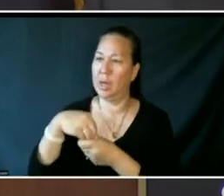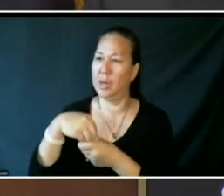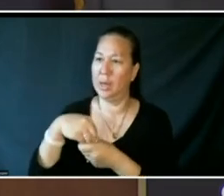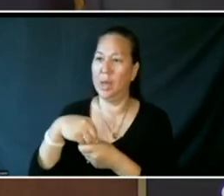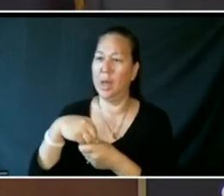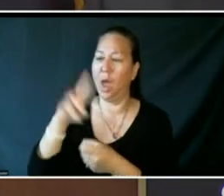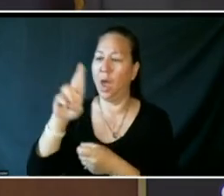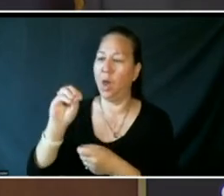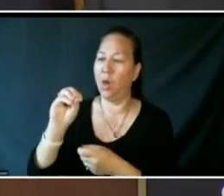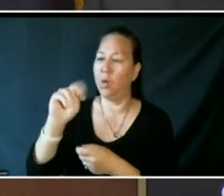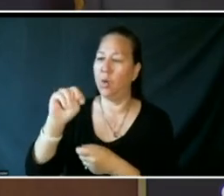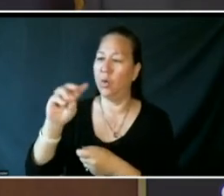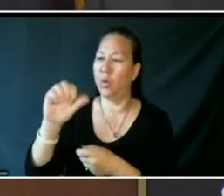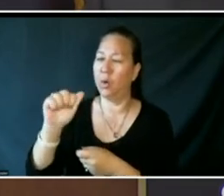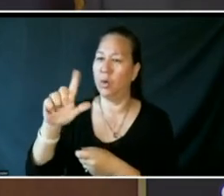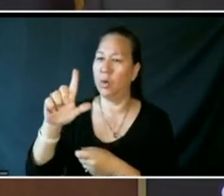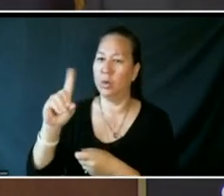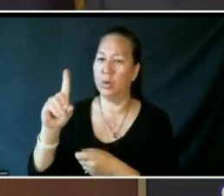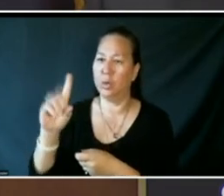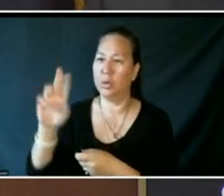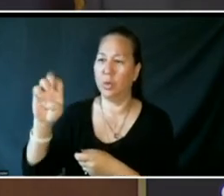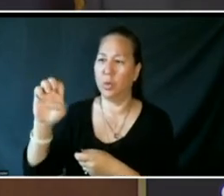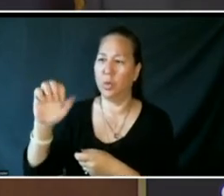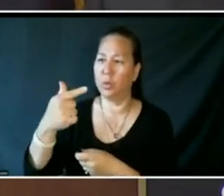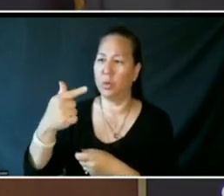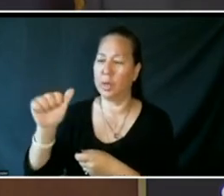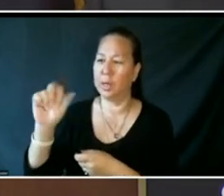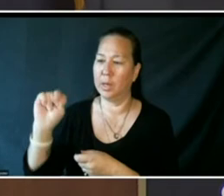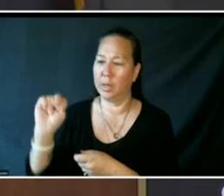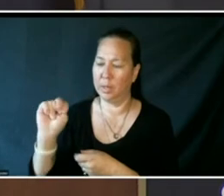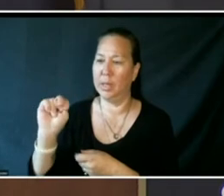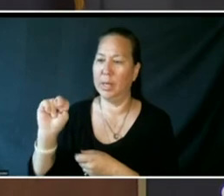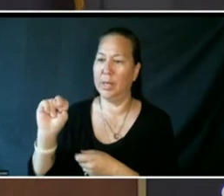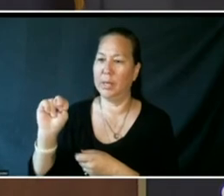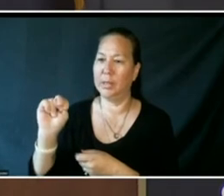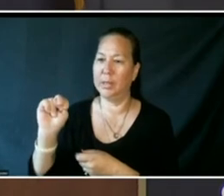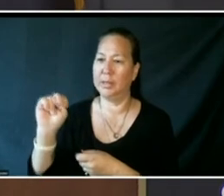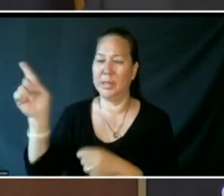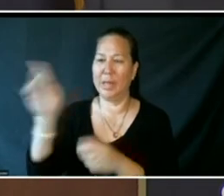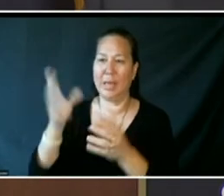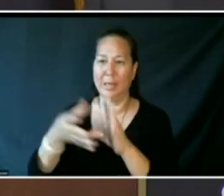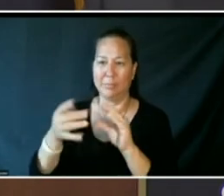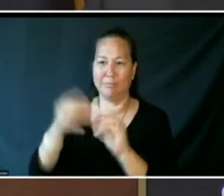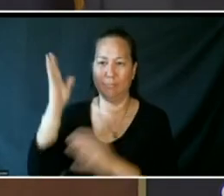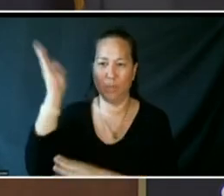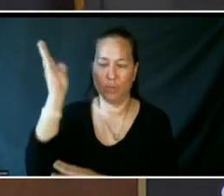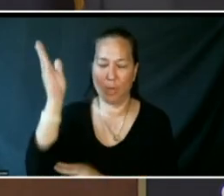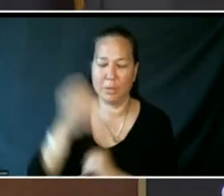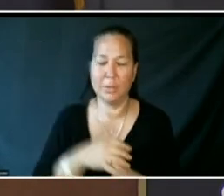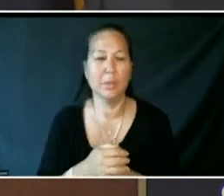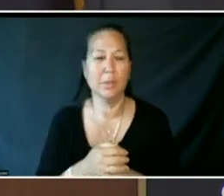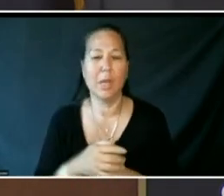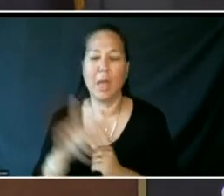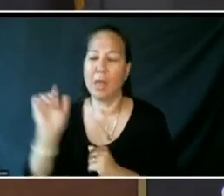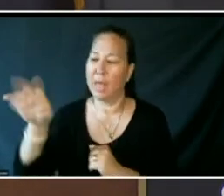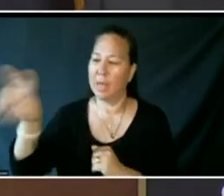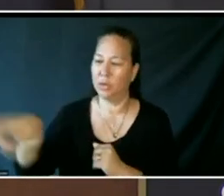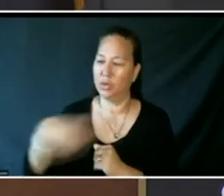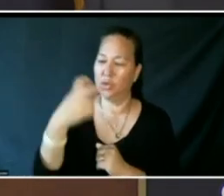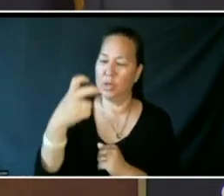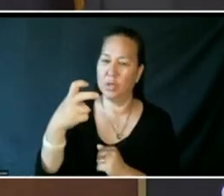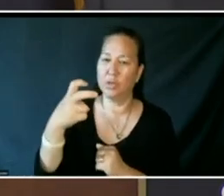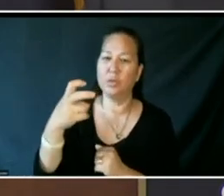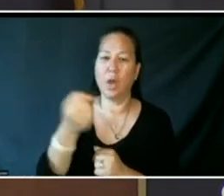1981. The newly inaugurated president told the country, quote, the orderly transfer of authority as called for in the